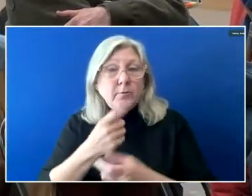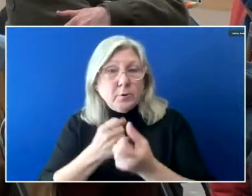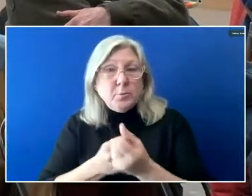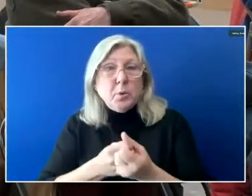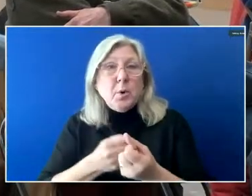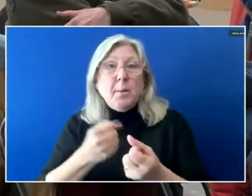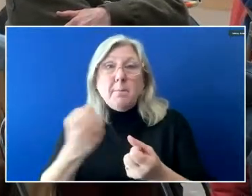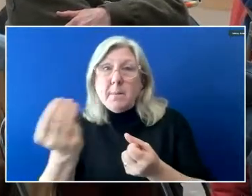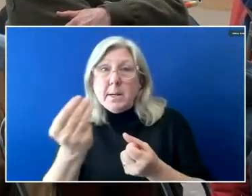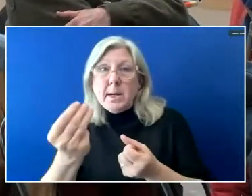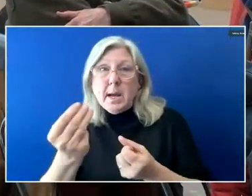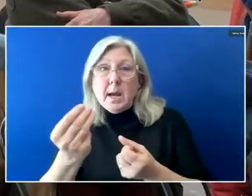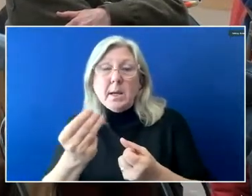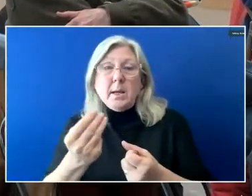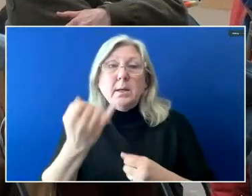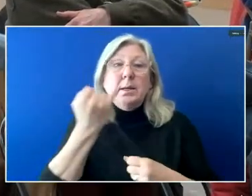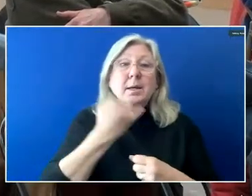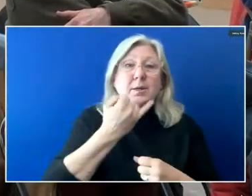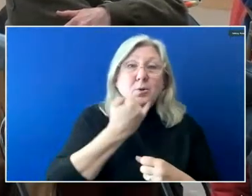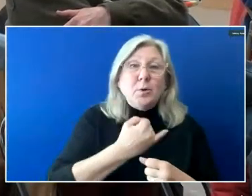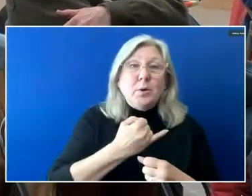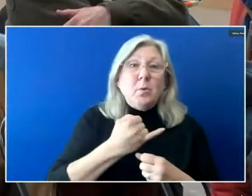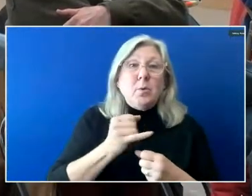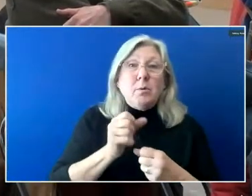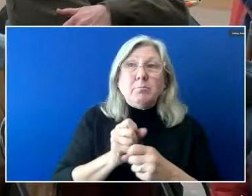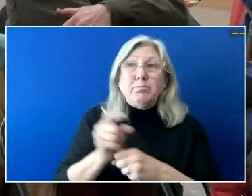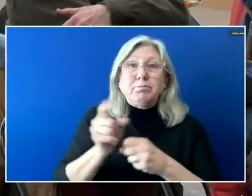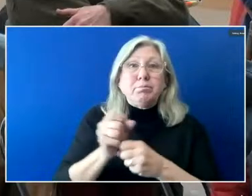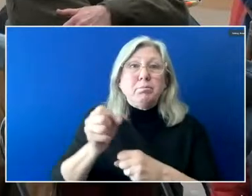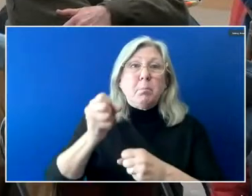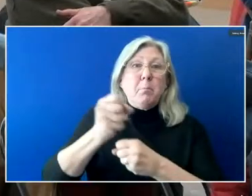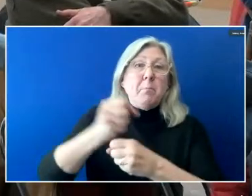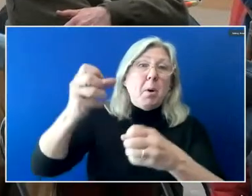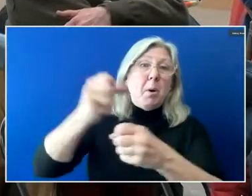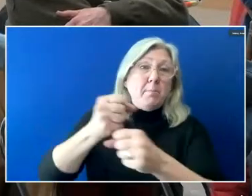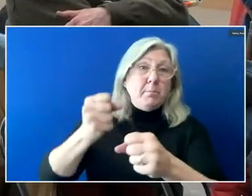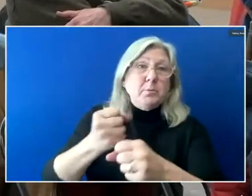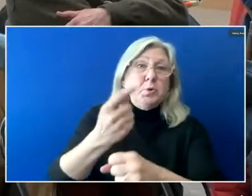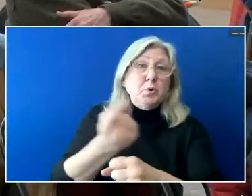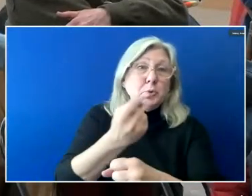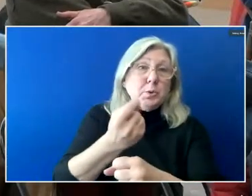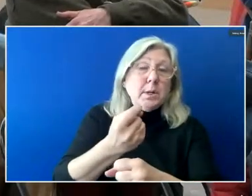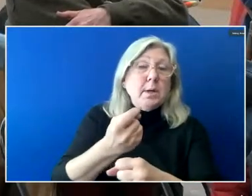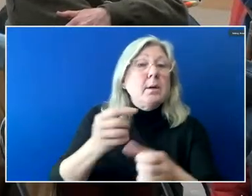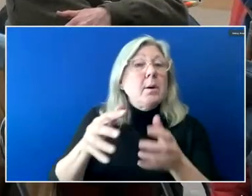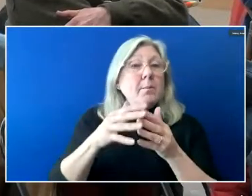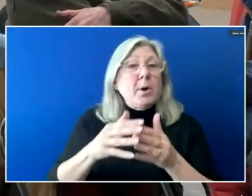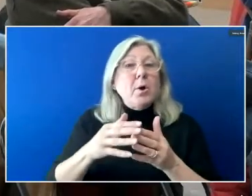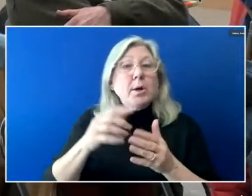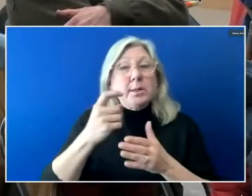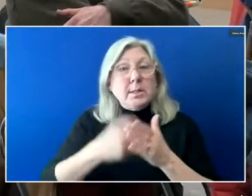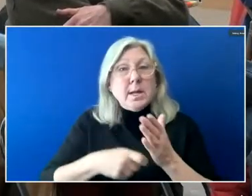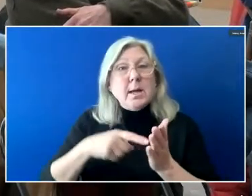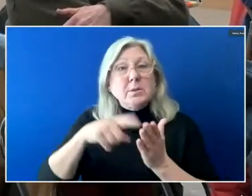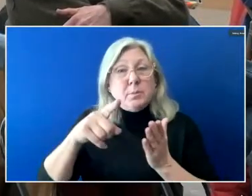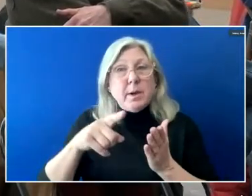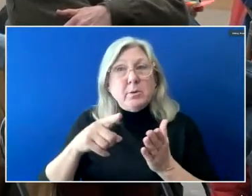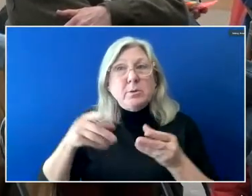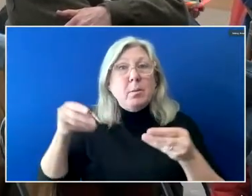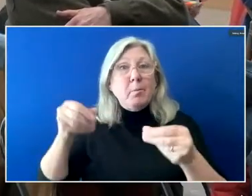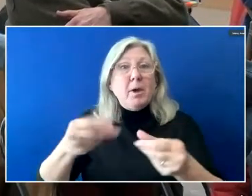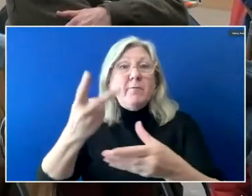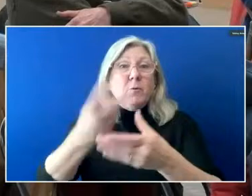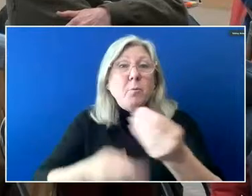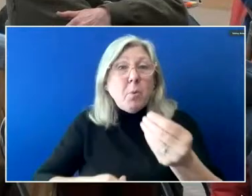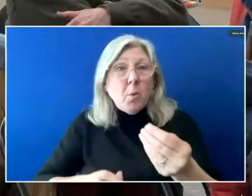dropping bombs on Tuesday and the am American taxpayers are paying for both the ceasefire is what we need in order to get Aid